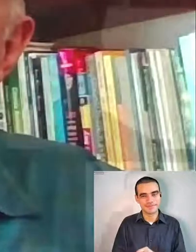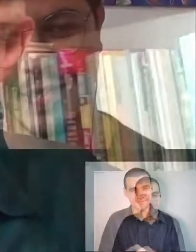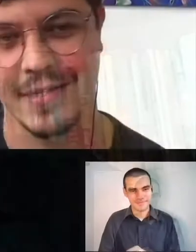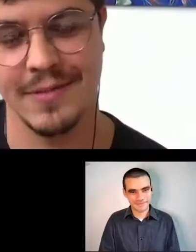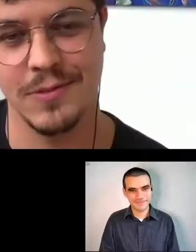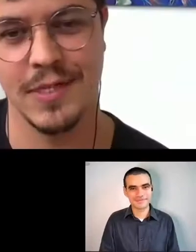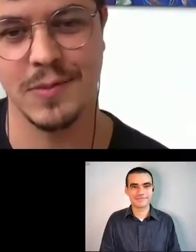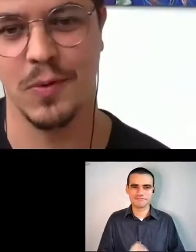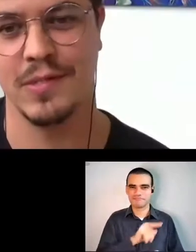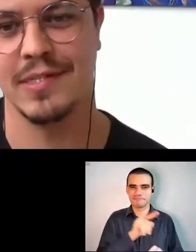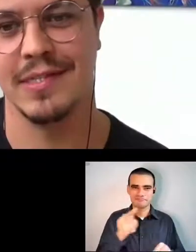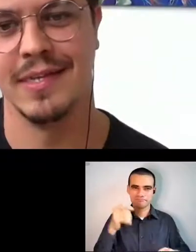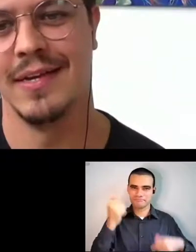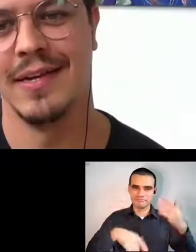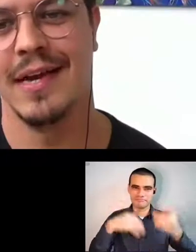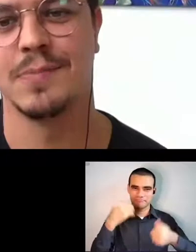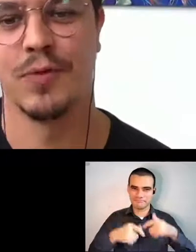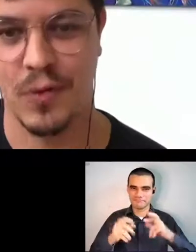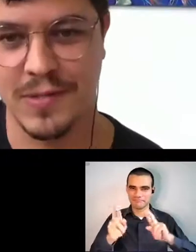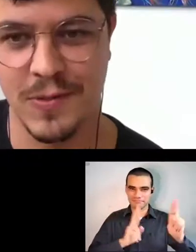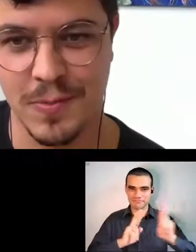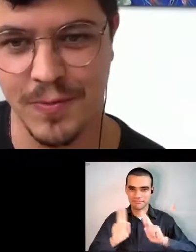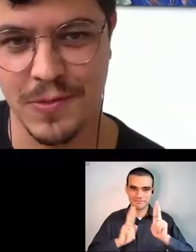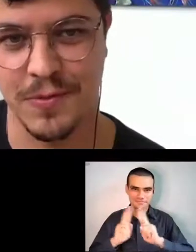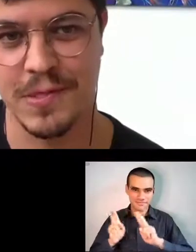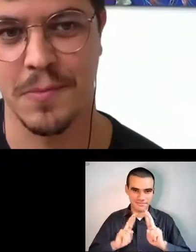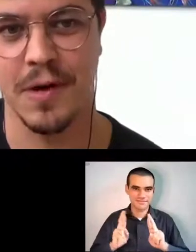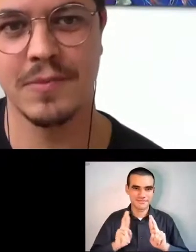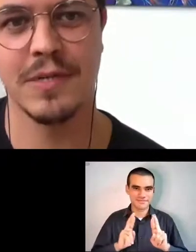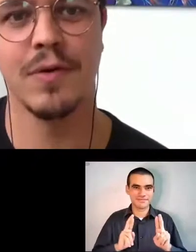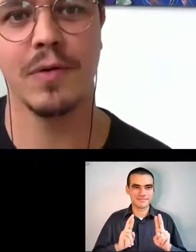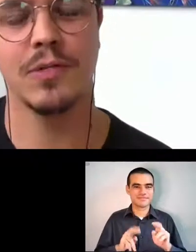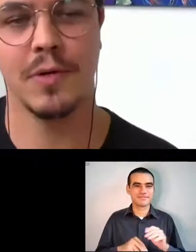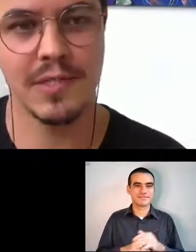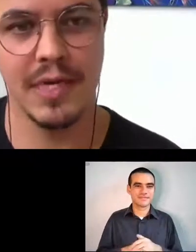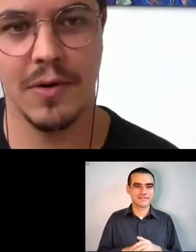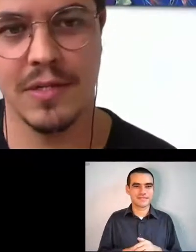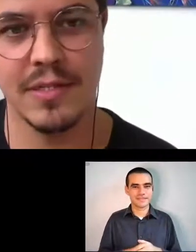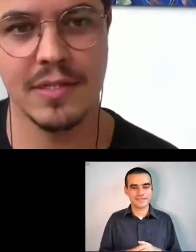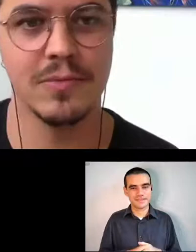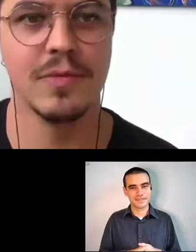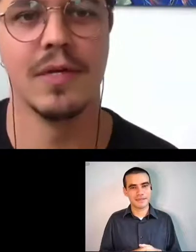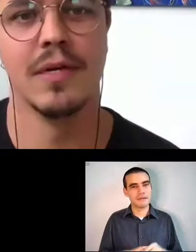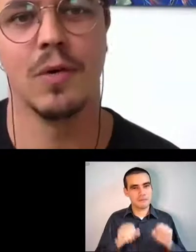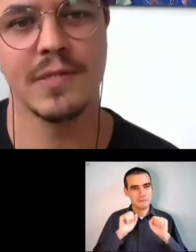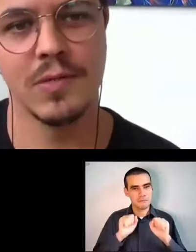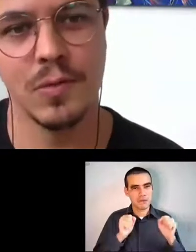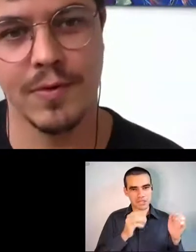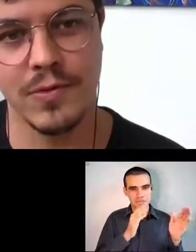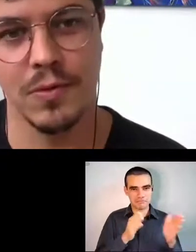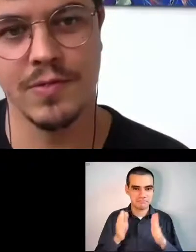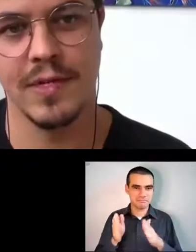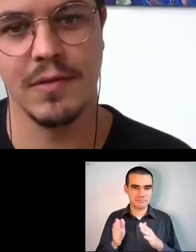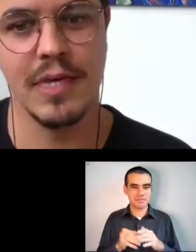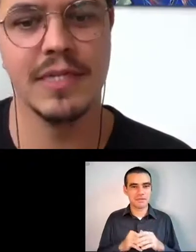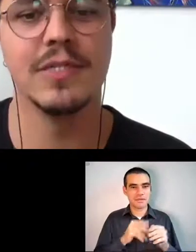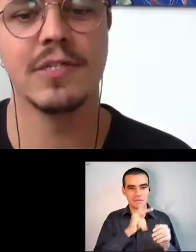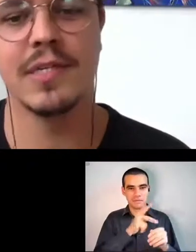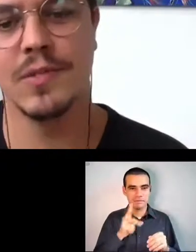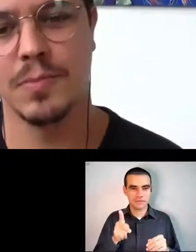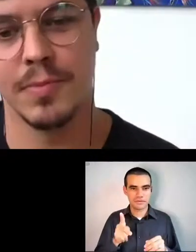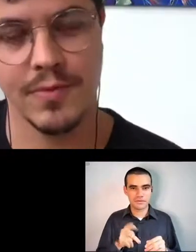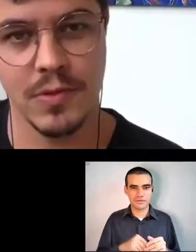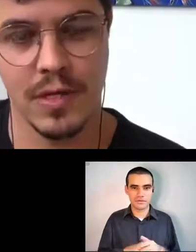to follow with these remarks and comments, so So we can follow the order. So